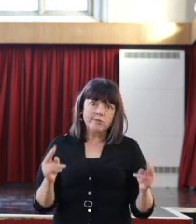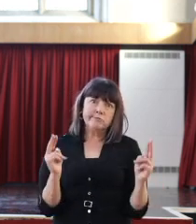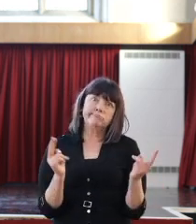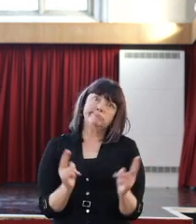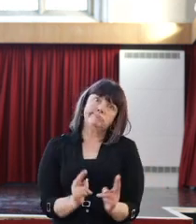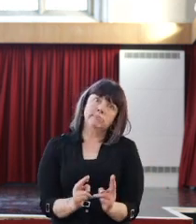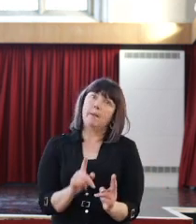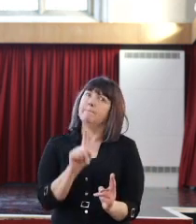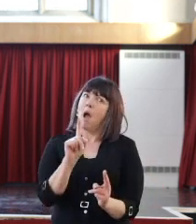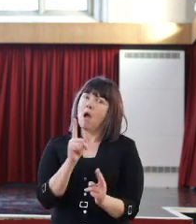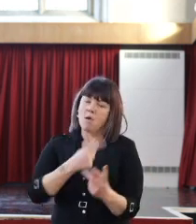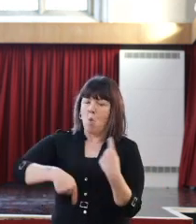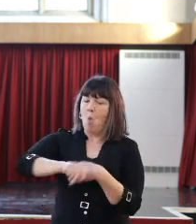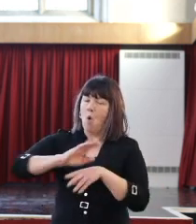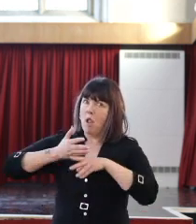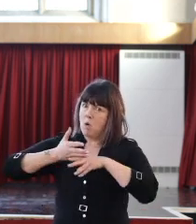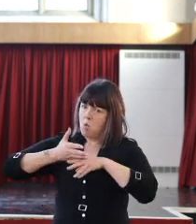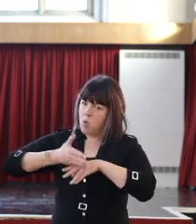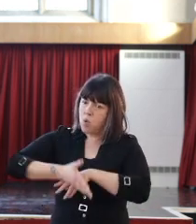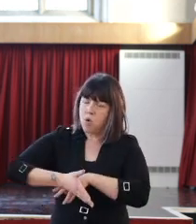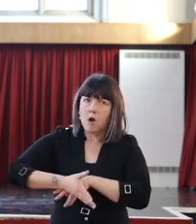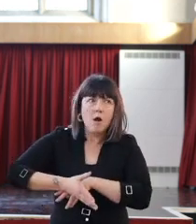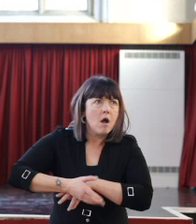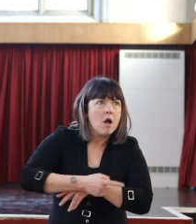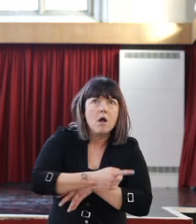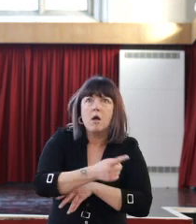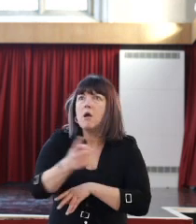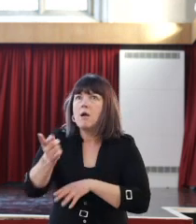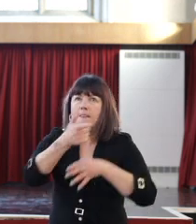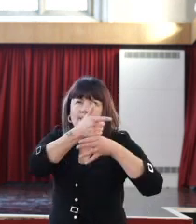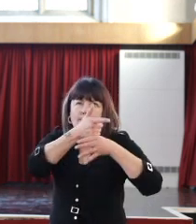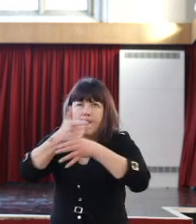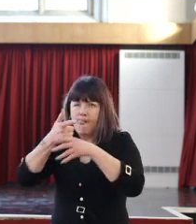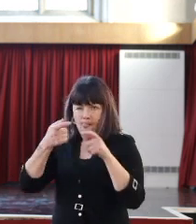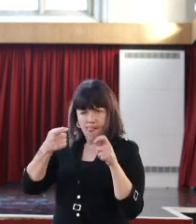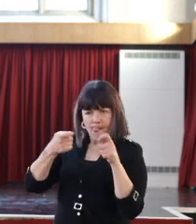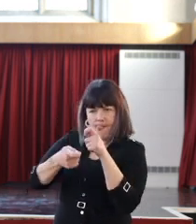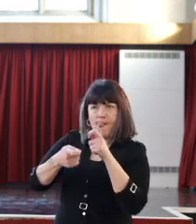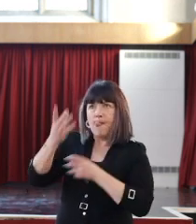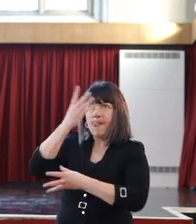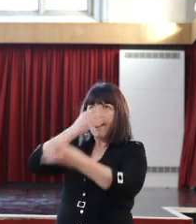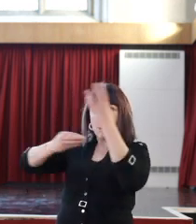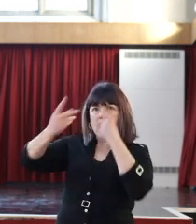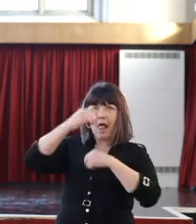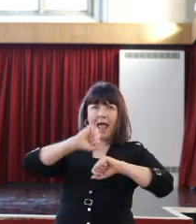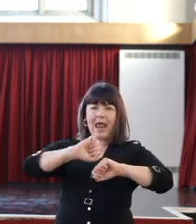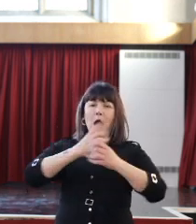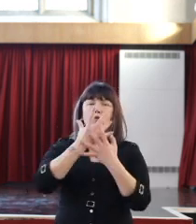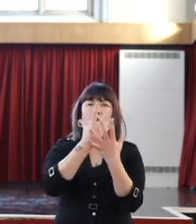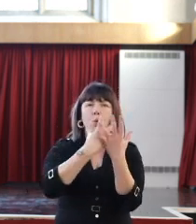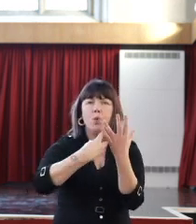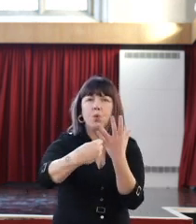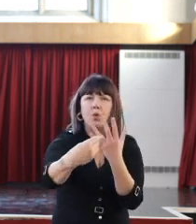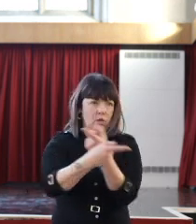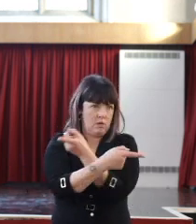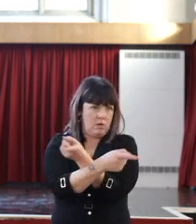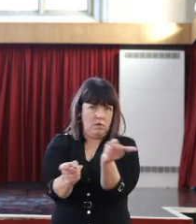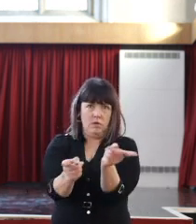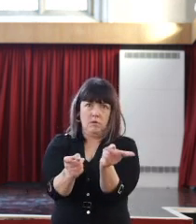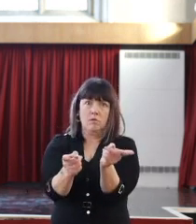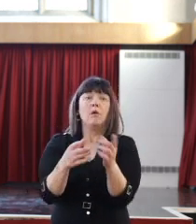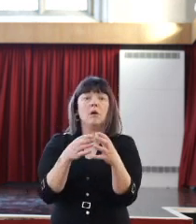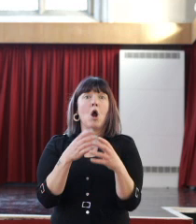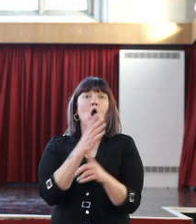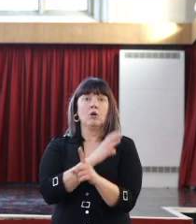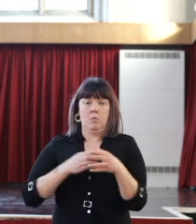through hard work and learning everything there was to know about how to organically impact people, my team have been able to grow our community